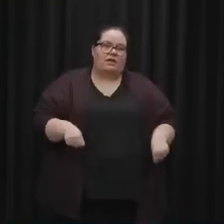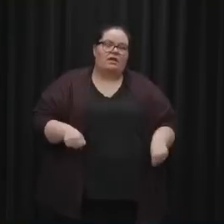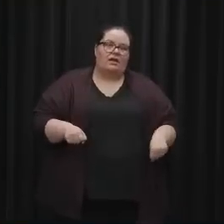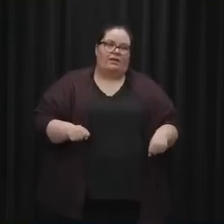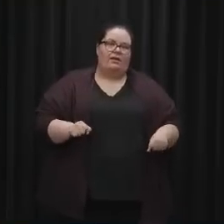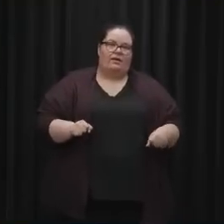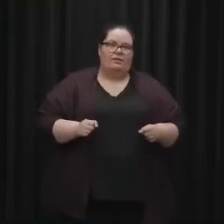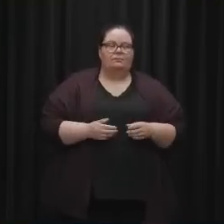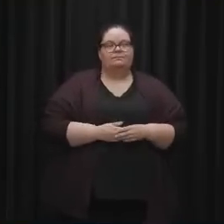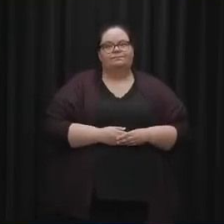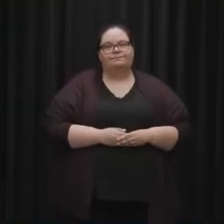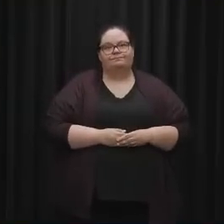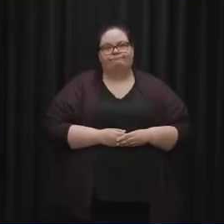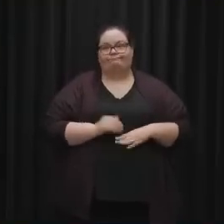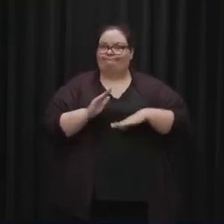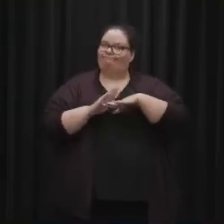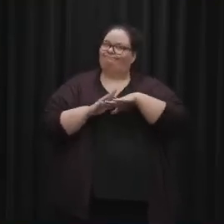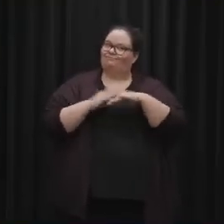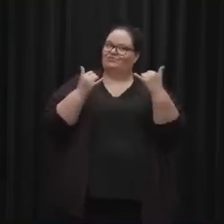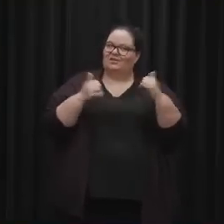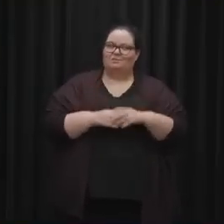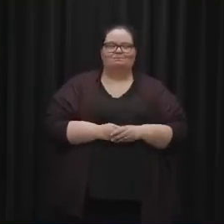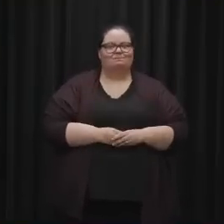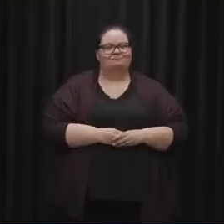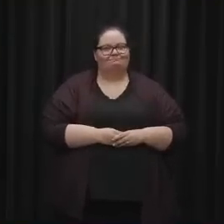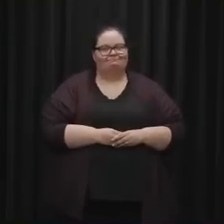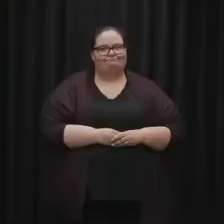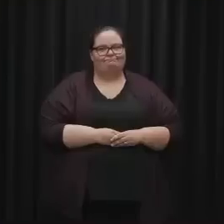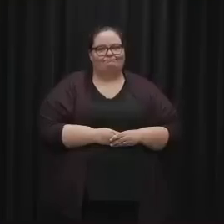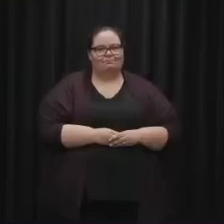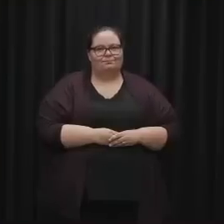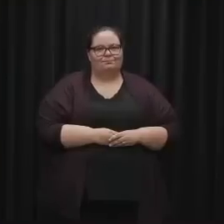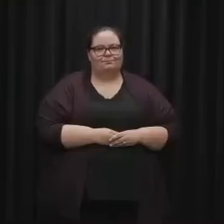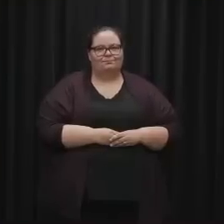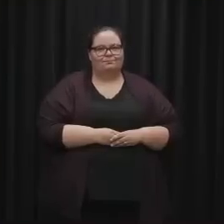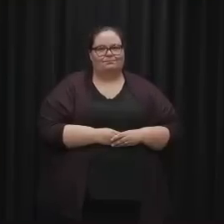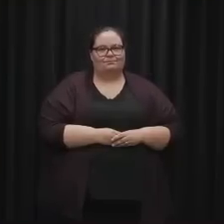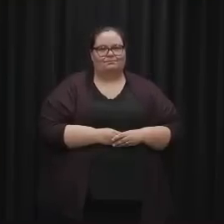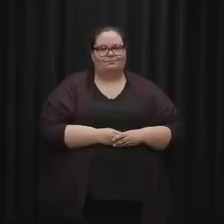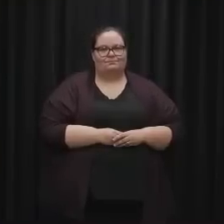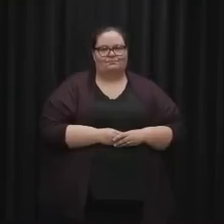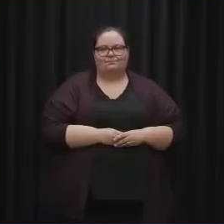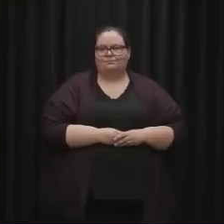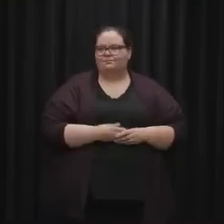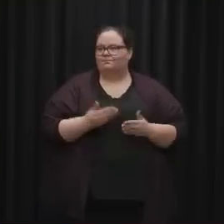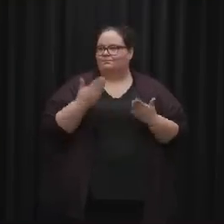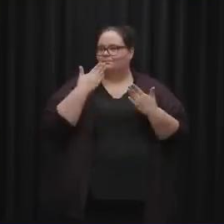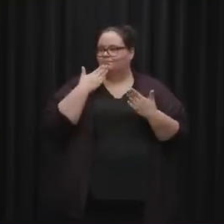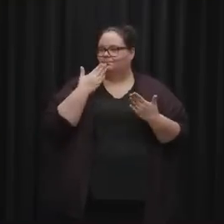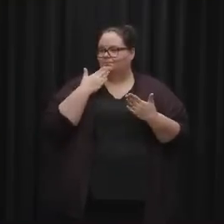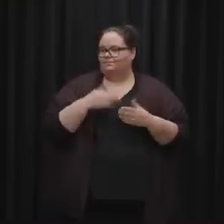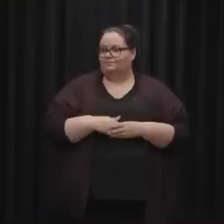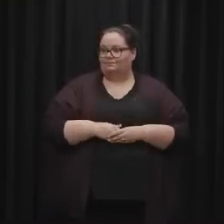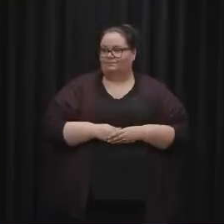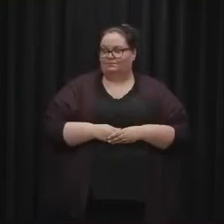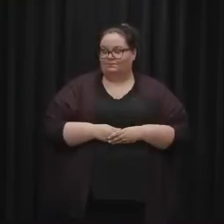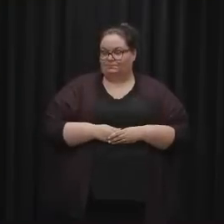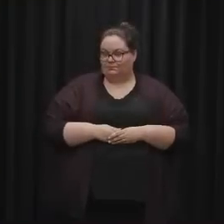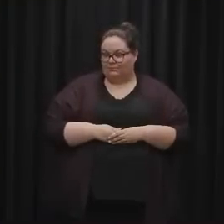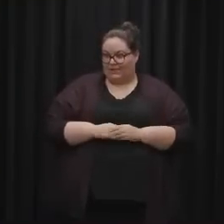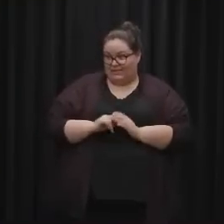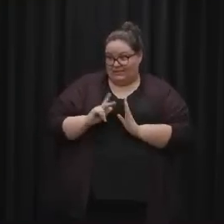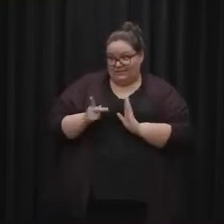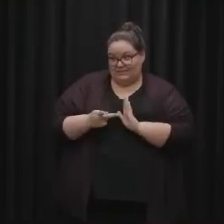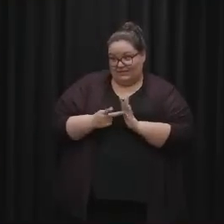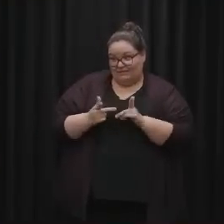cetera. So that's the advice in the meantime while we wait for more information. Thank you, Doctor. Vicki, do you have a